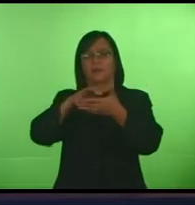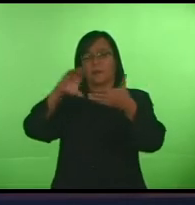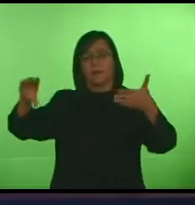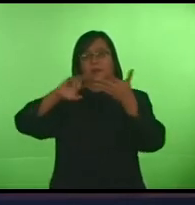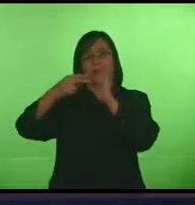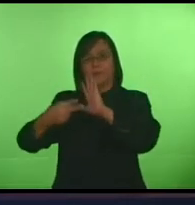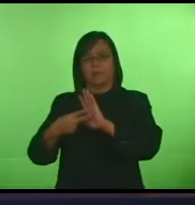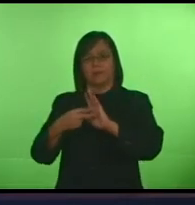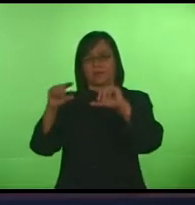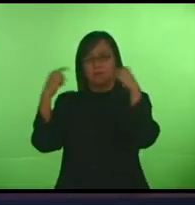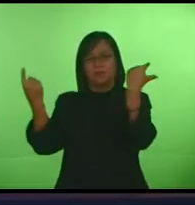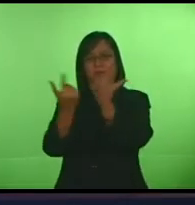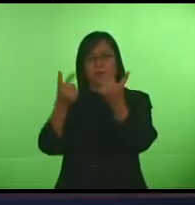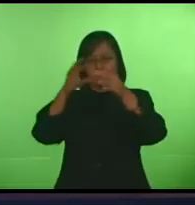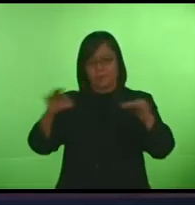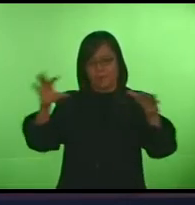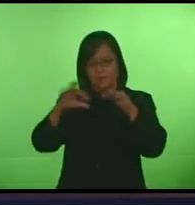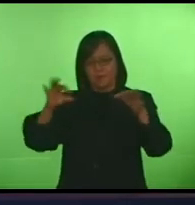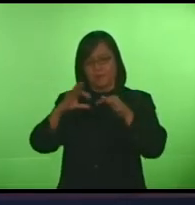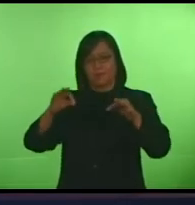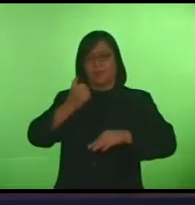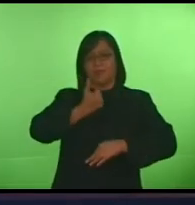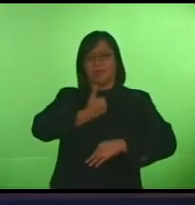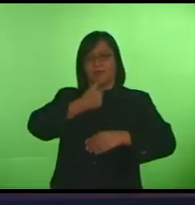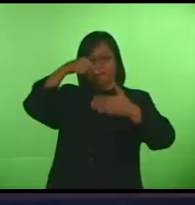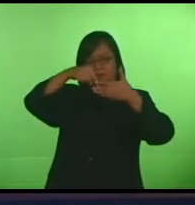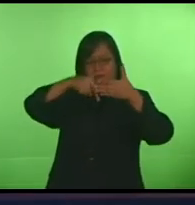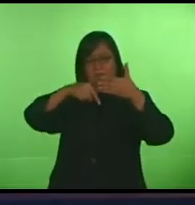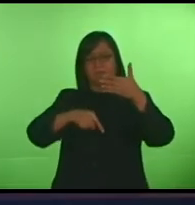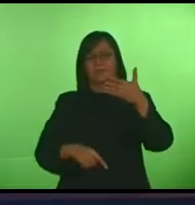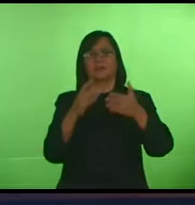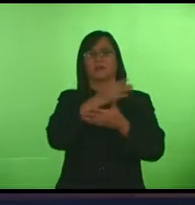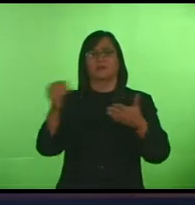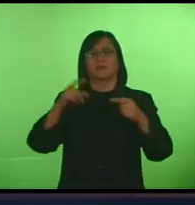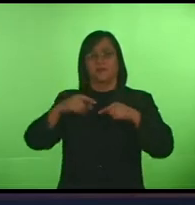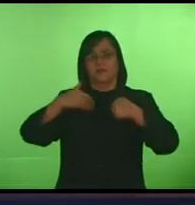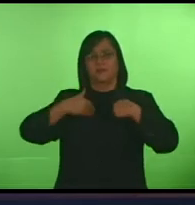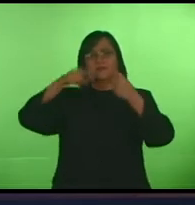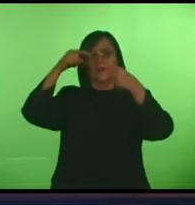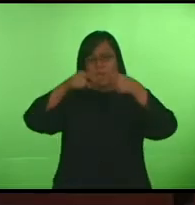and focuses on a particular idea or point to develop the topic.